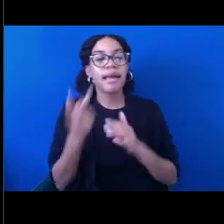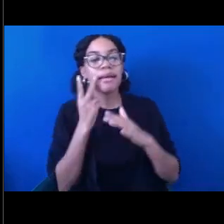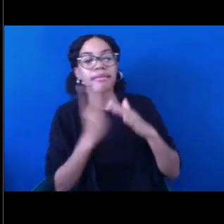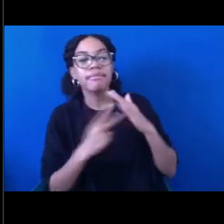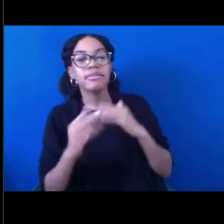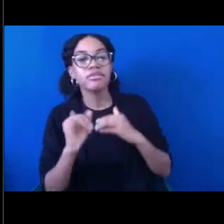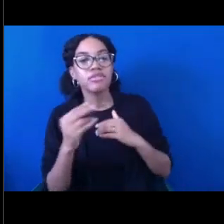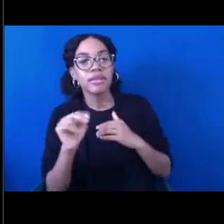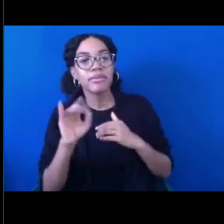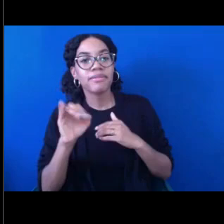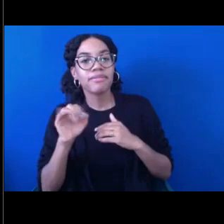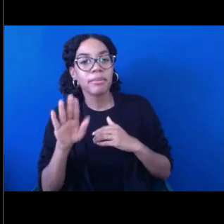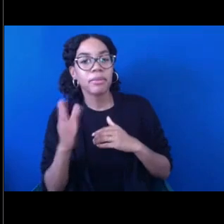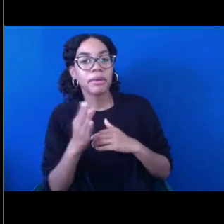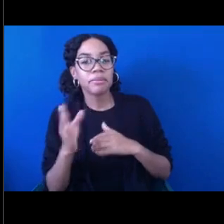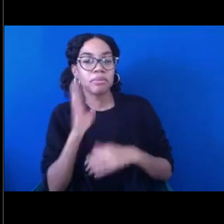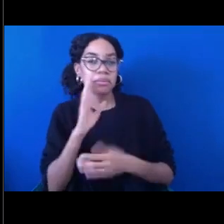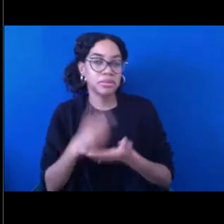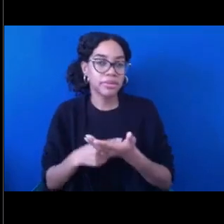into February.